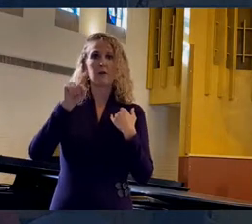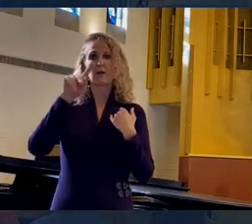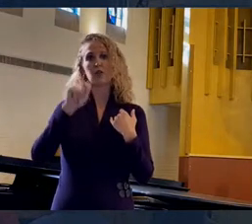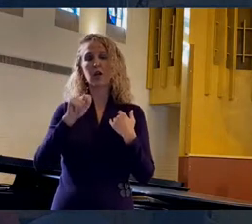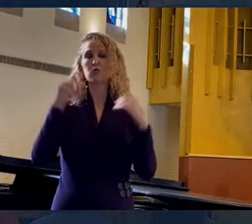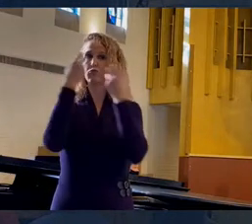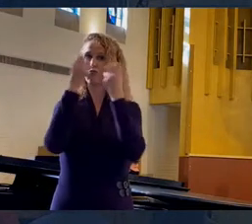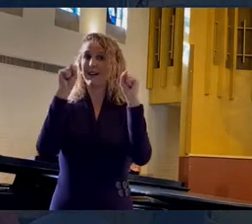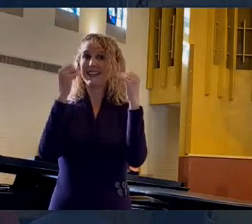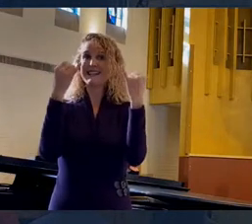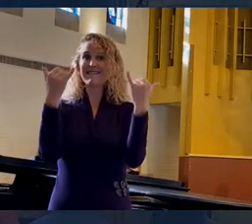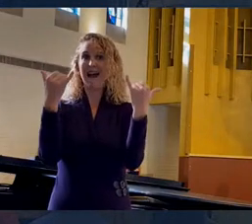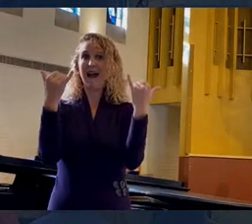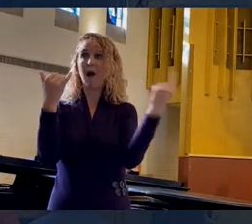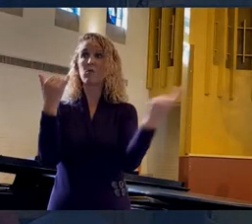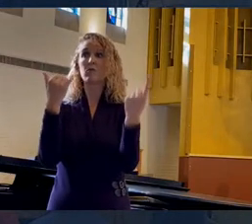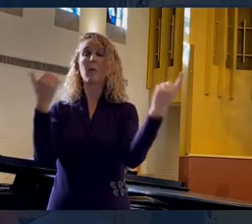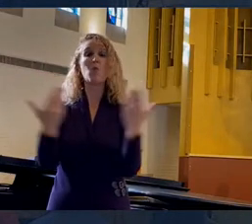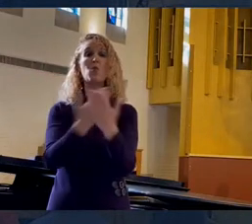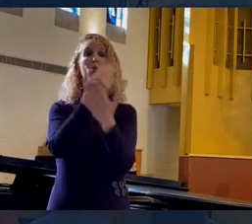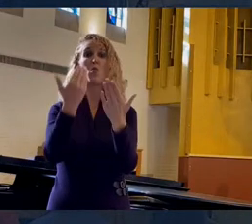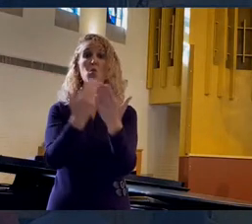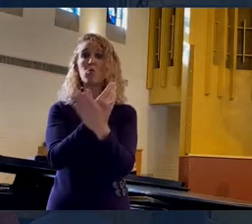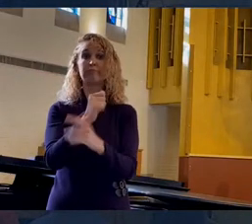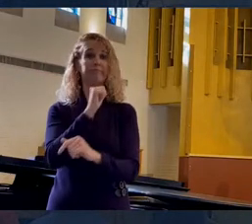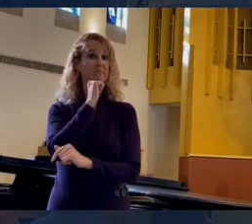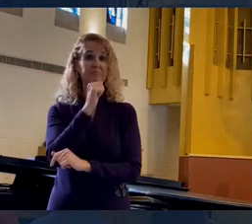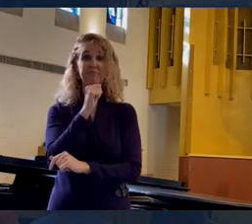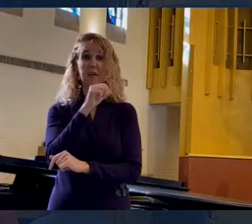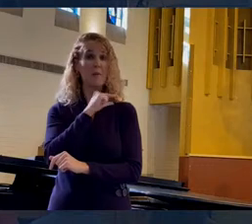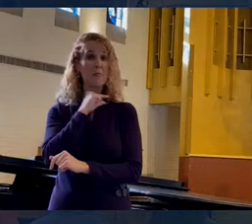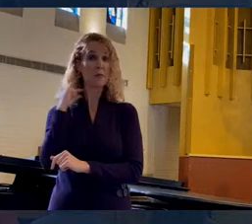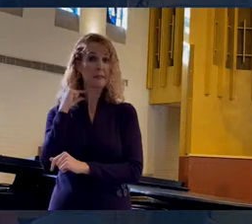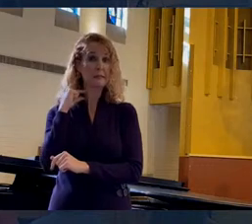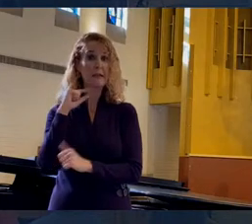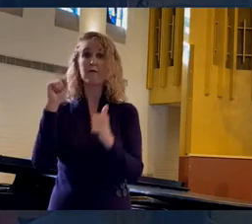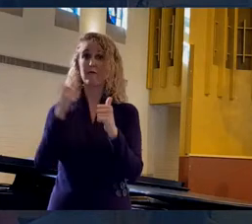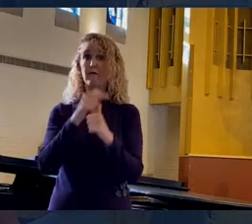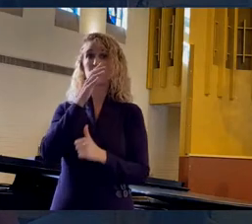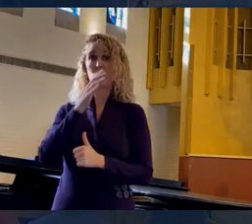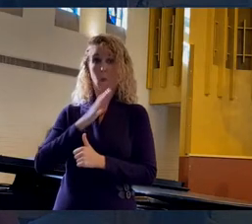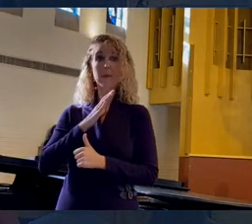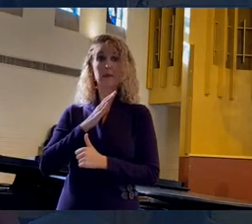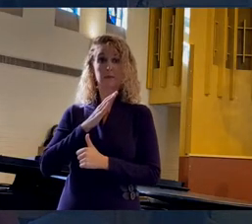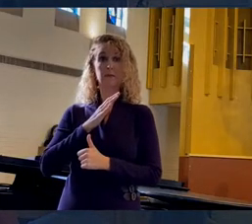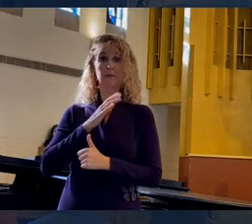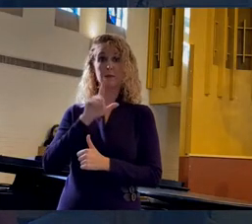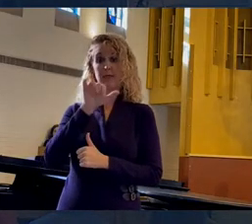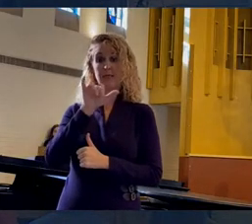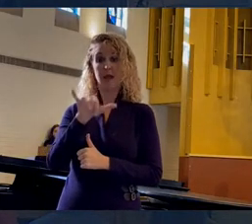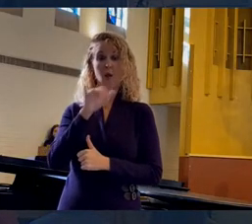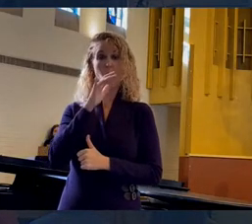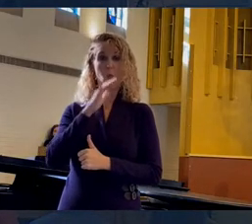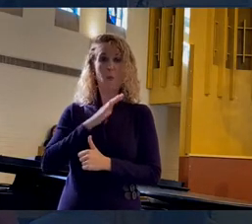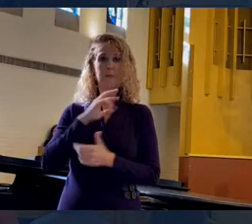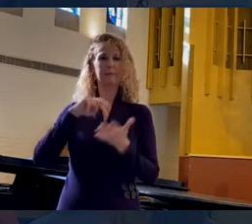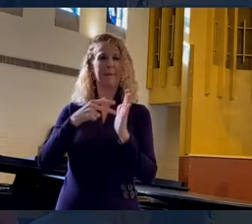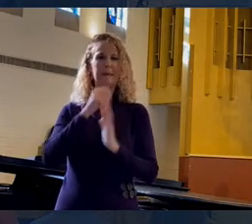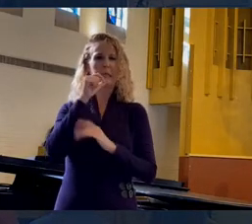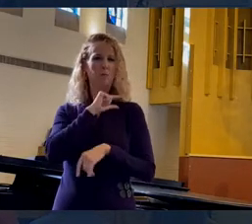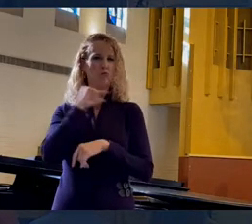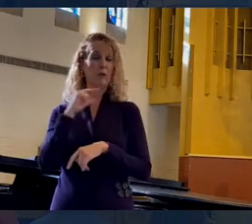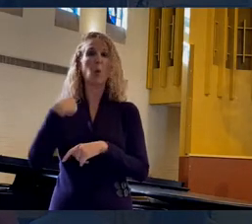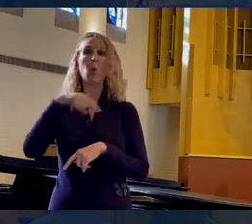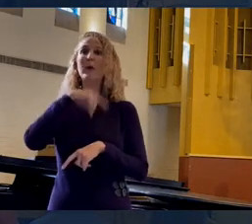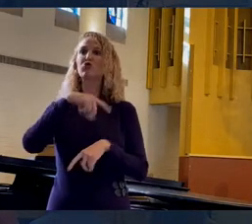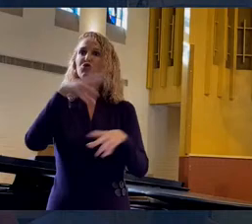president. Now we have someone new who's not a Jesuit, first lay person, first lay woman. And we should embrace